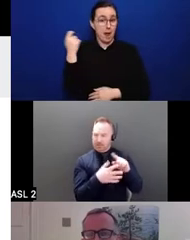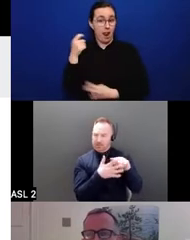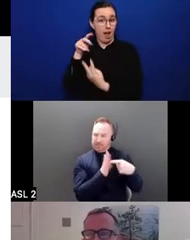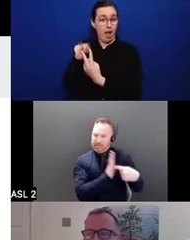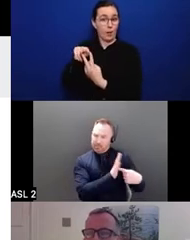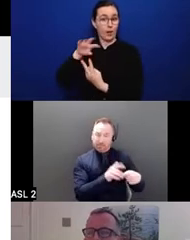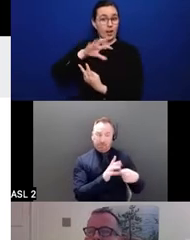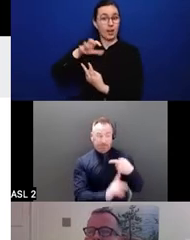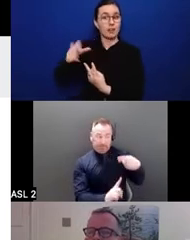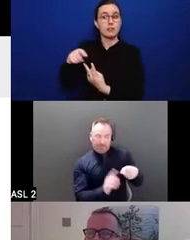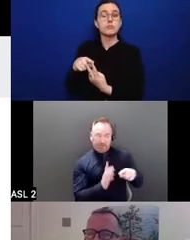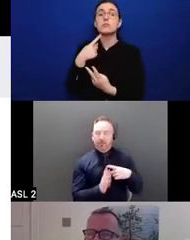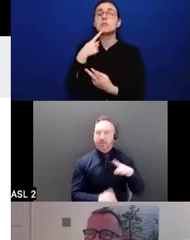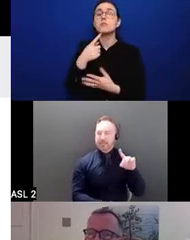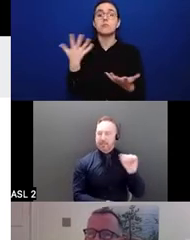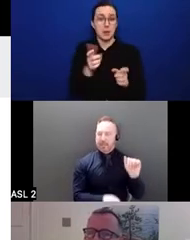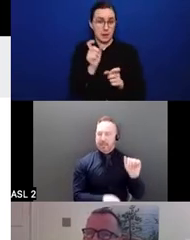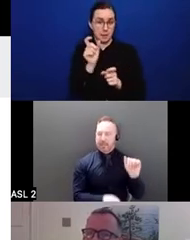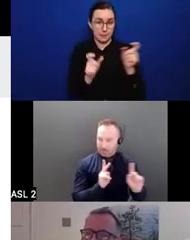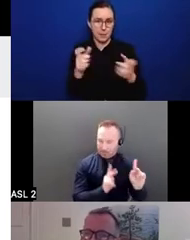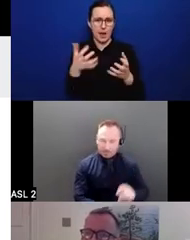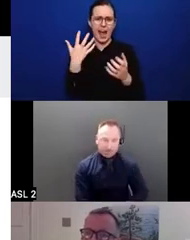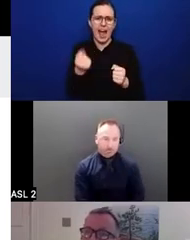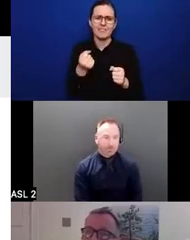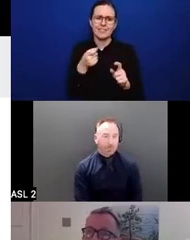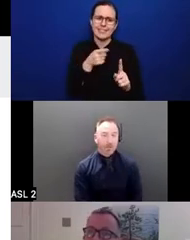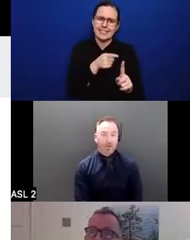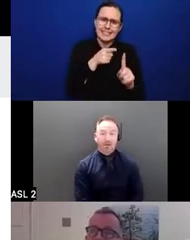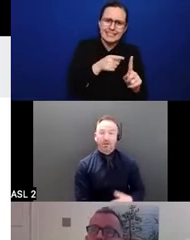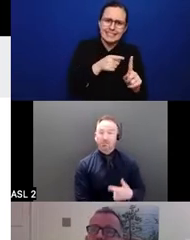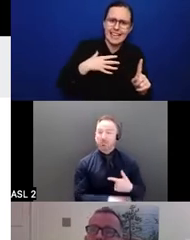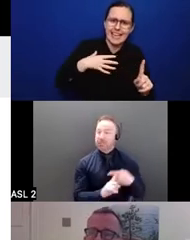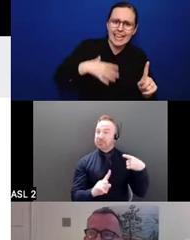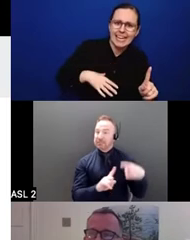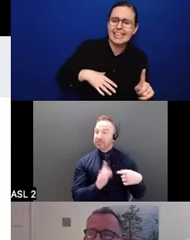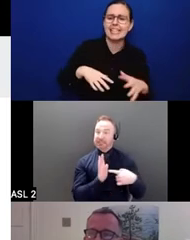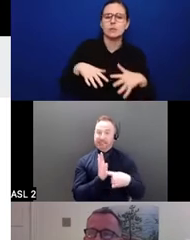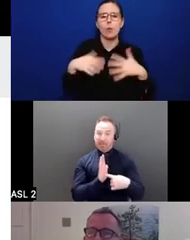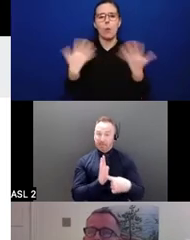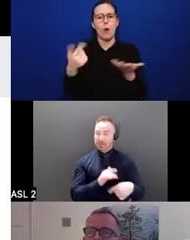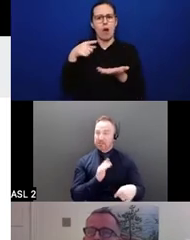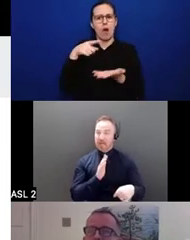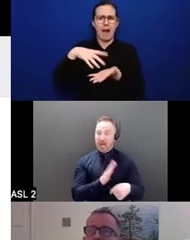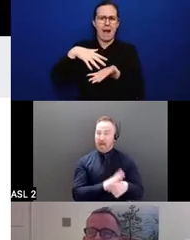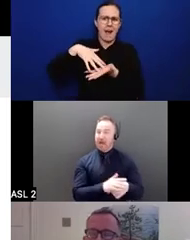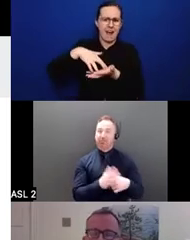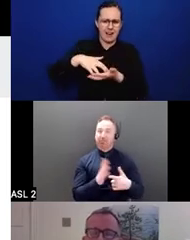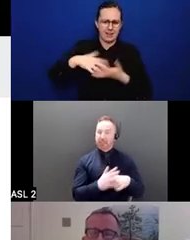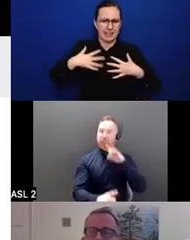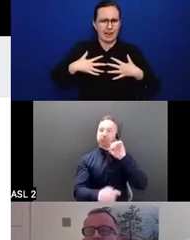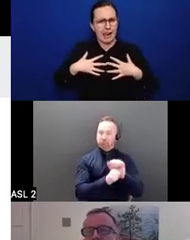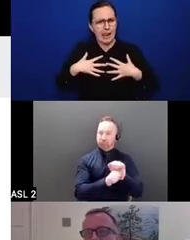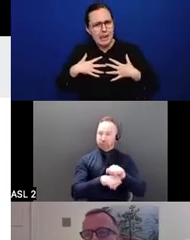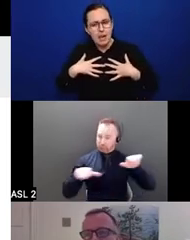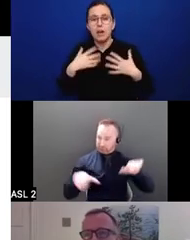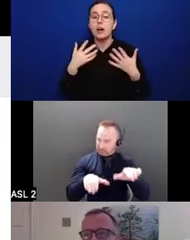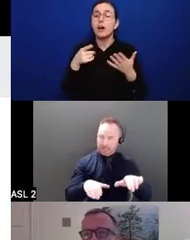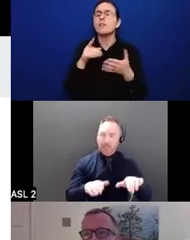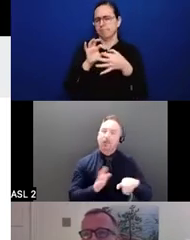with disabilities. Rarely do we see specific examples of concrete actions, more just a recognition and